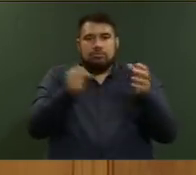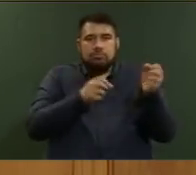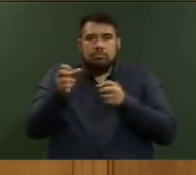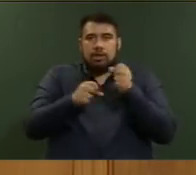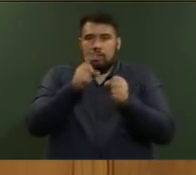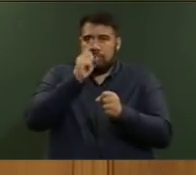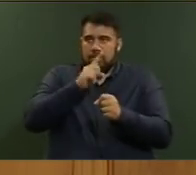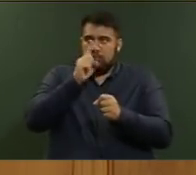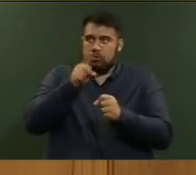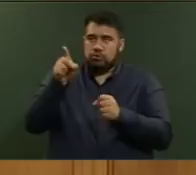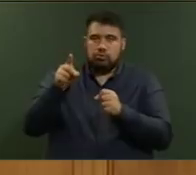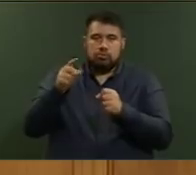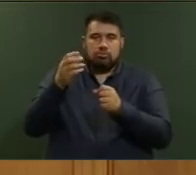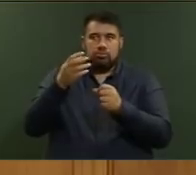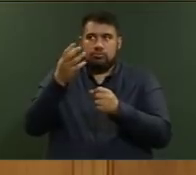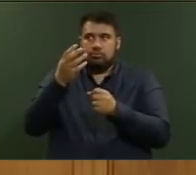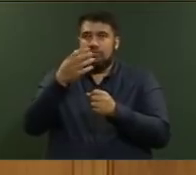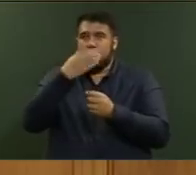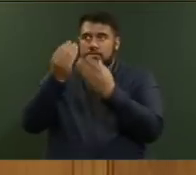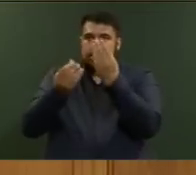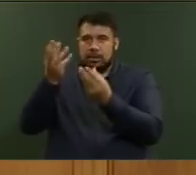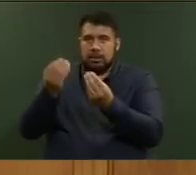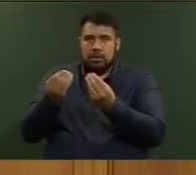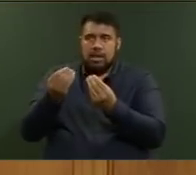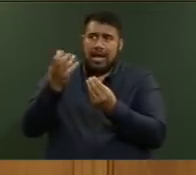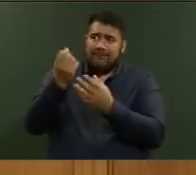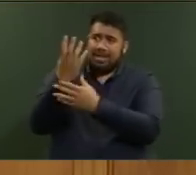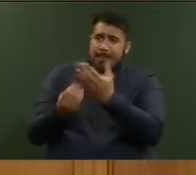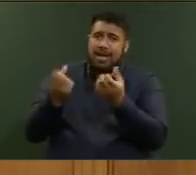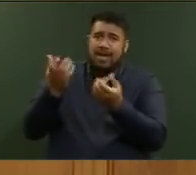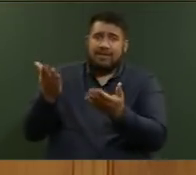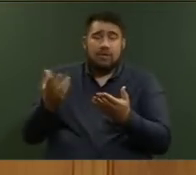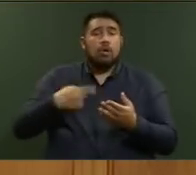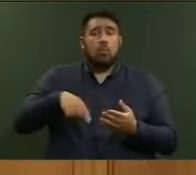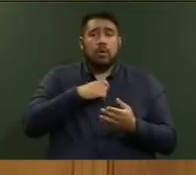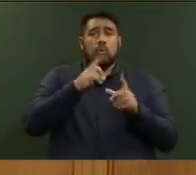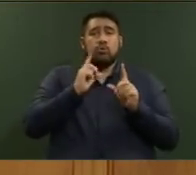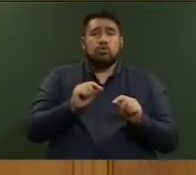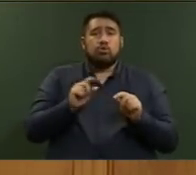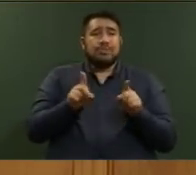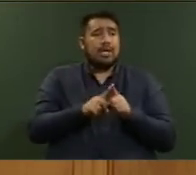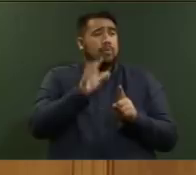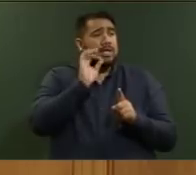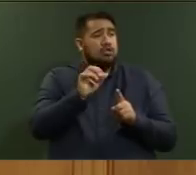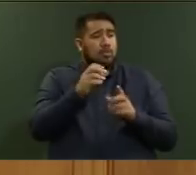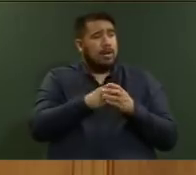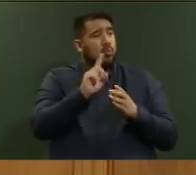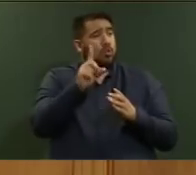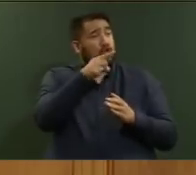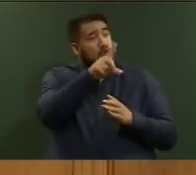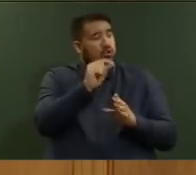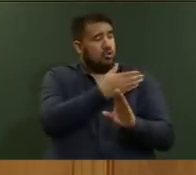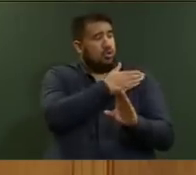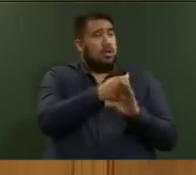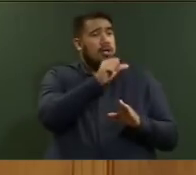solutions to achieve our goal. We know there's a gap there, there's a hole. We'll do what the National Party was doing for 9 years and fill